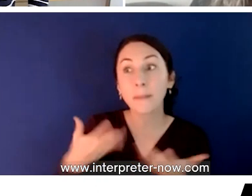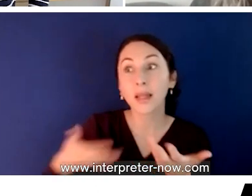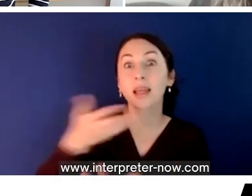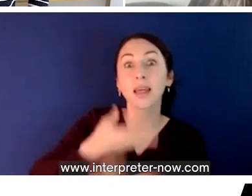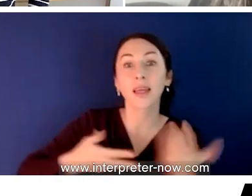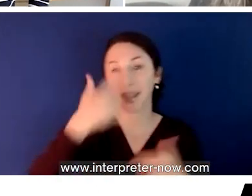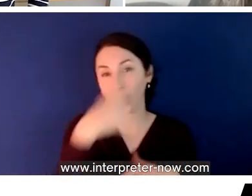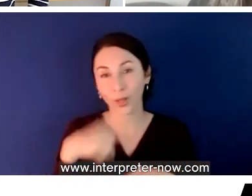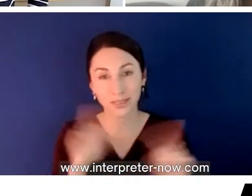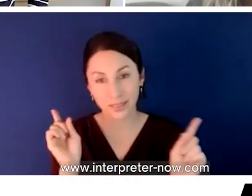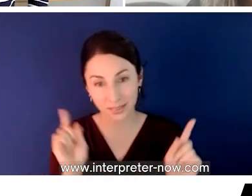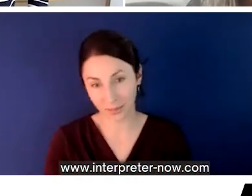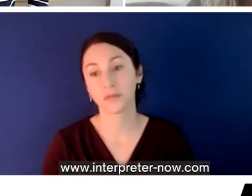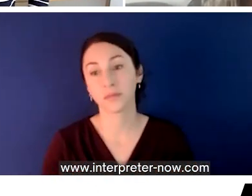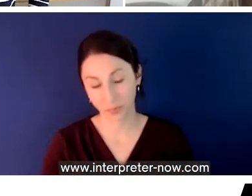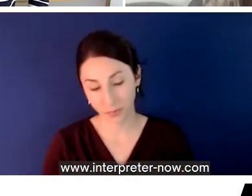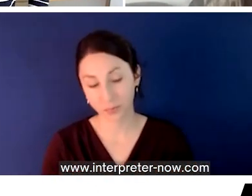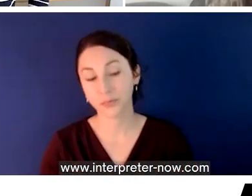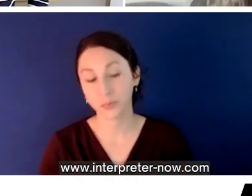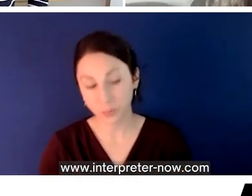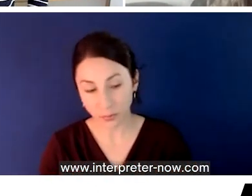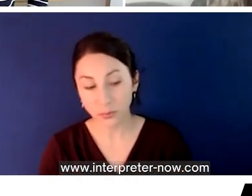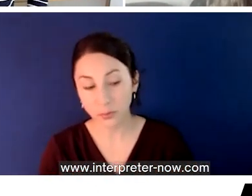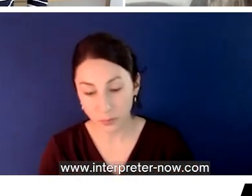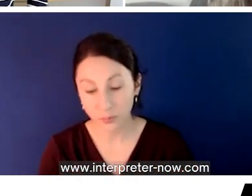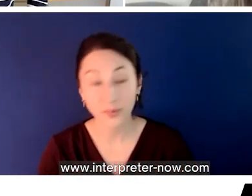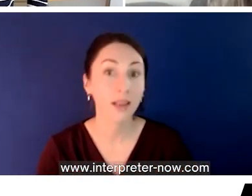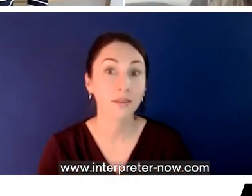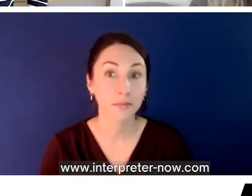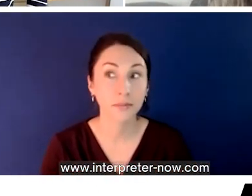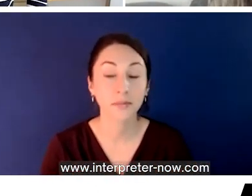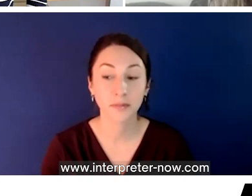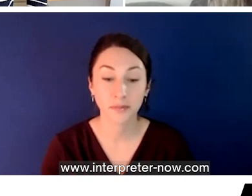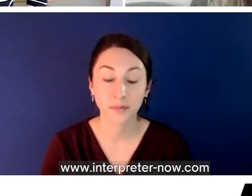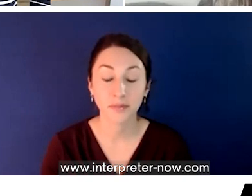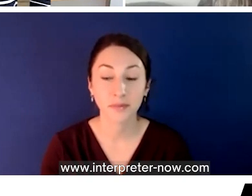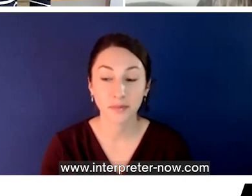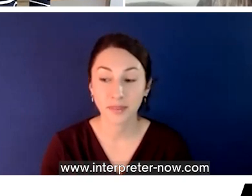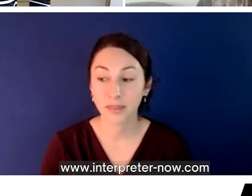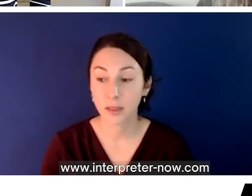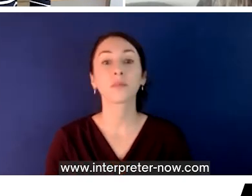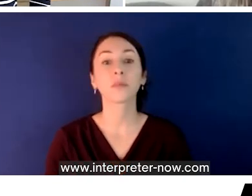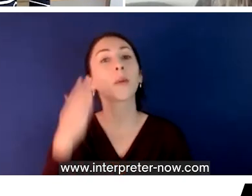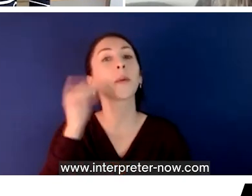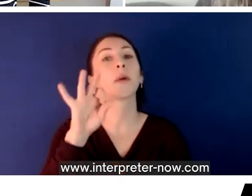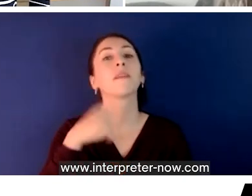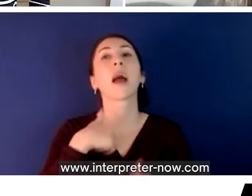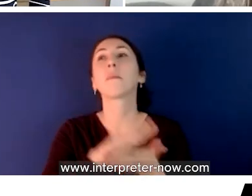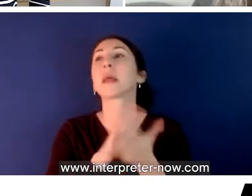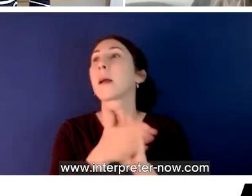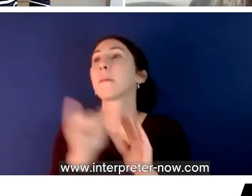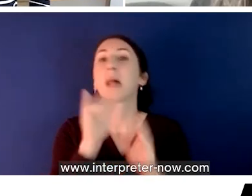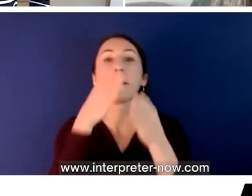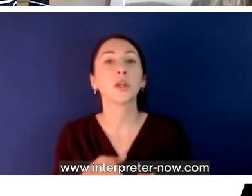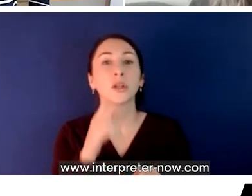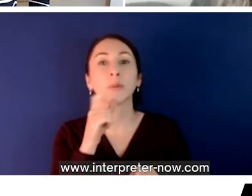different, and it is it's been like, yeah, it definitely feels like I'm able to